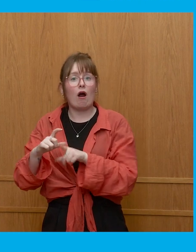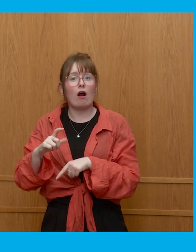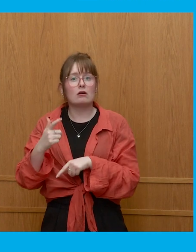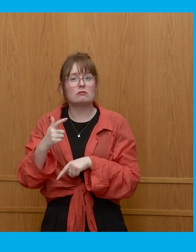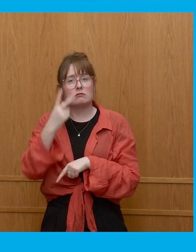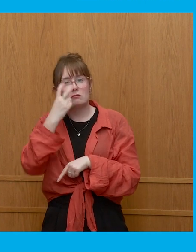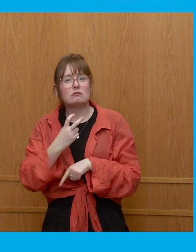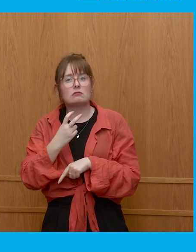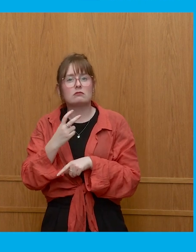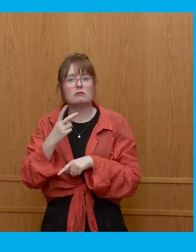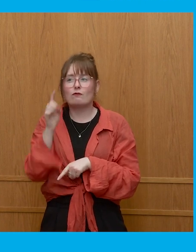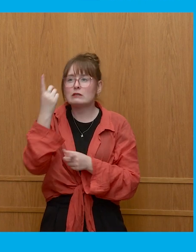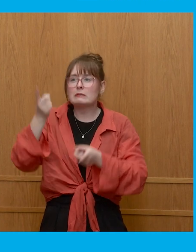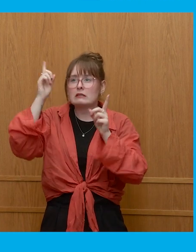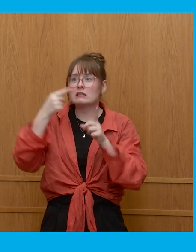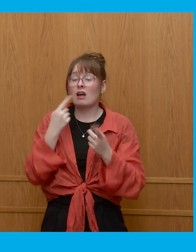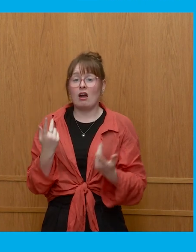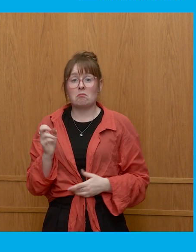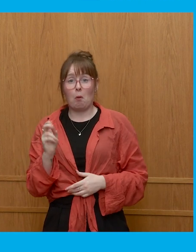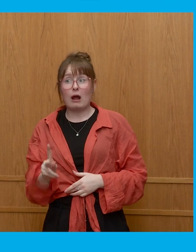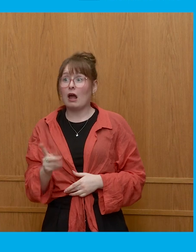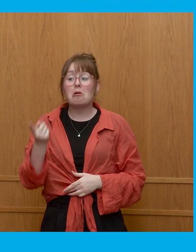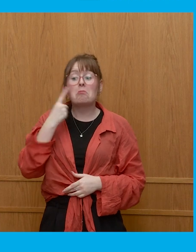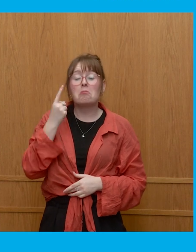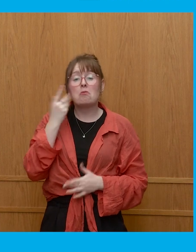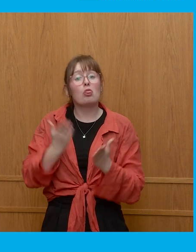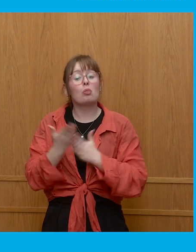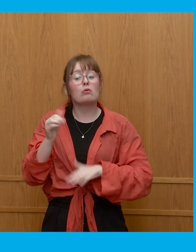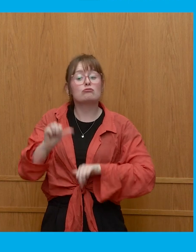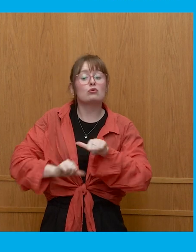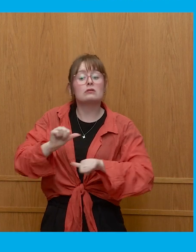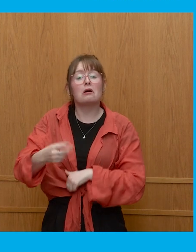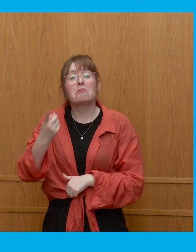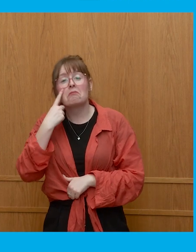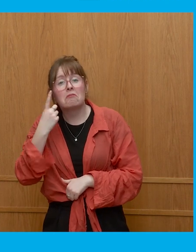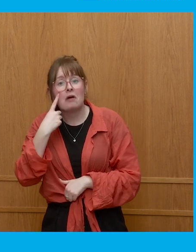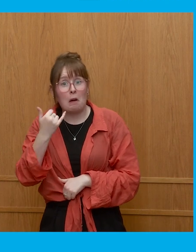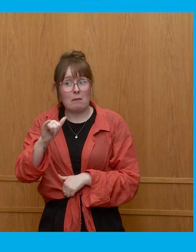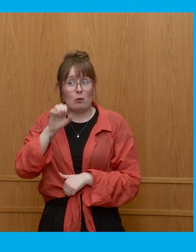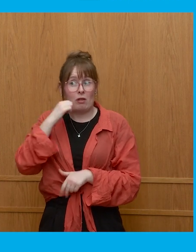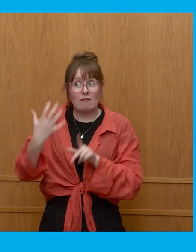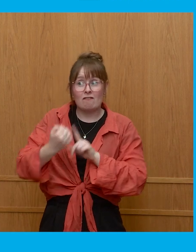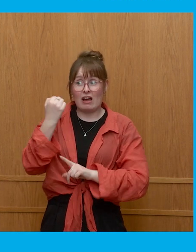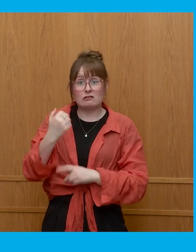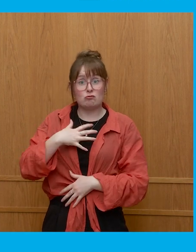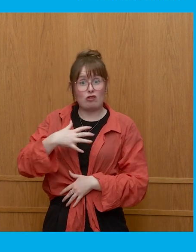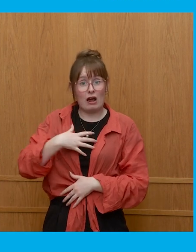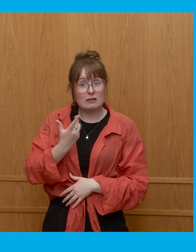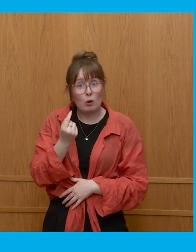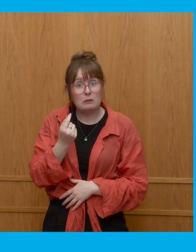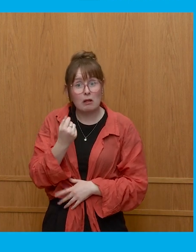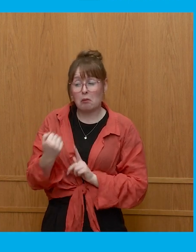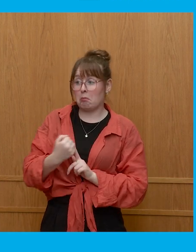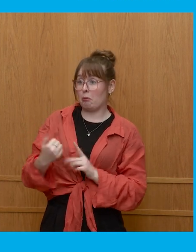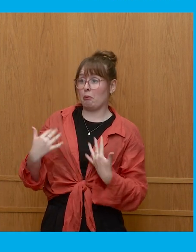to say, okay, let's go into the process. Maybe we will find a lot of surprises because